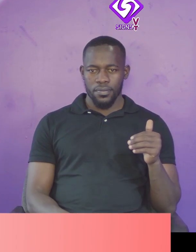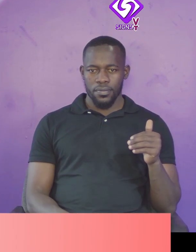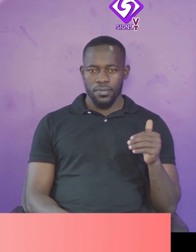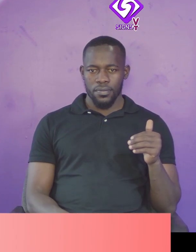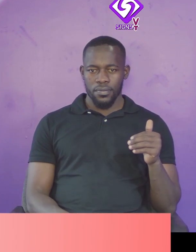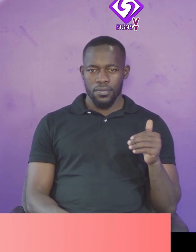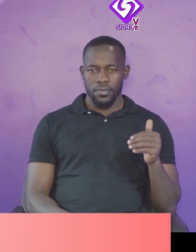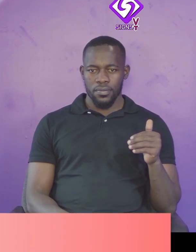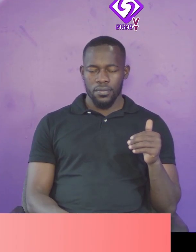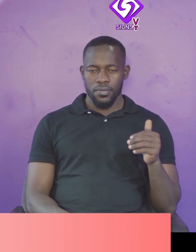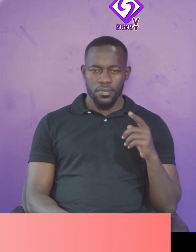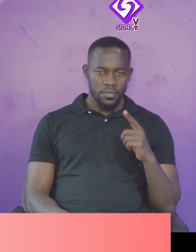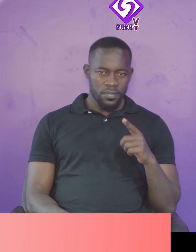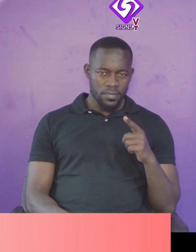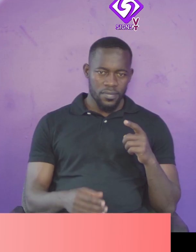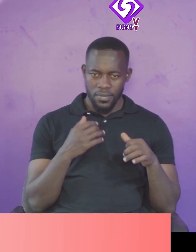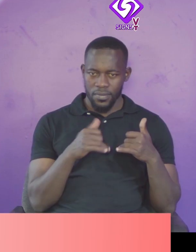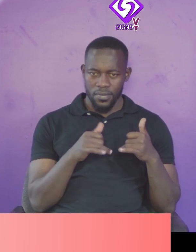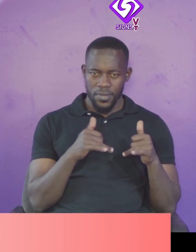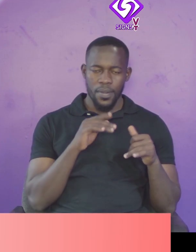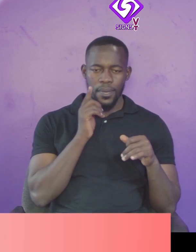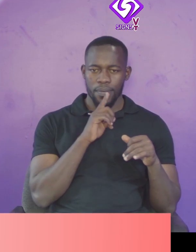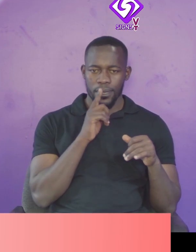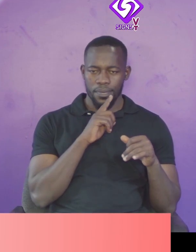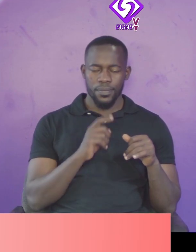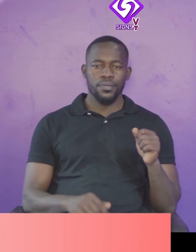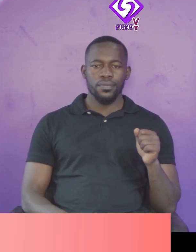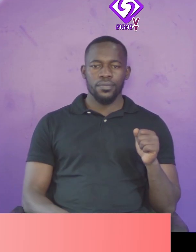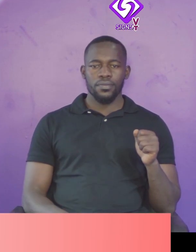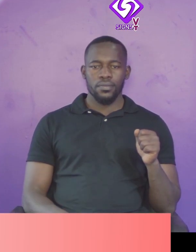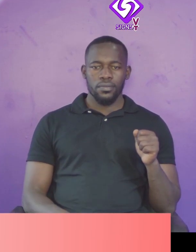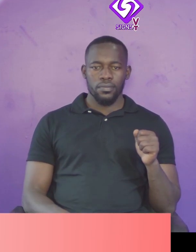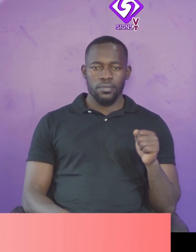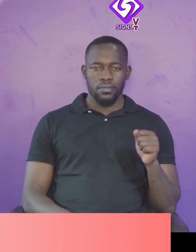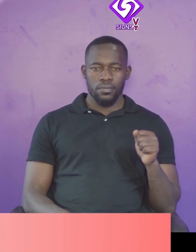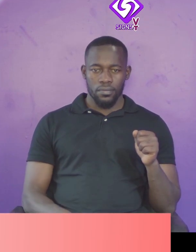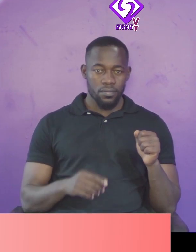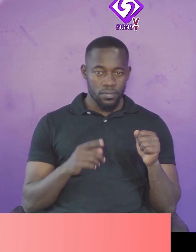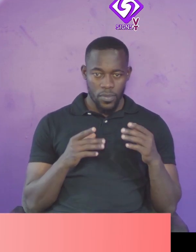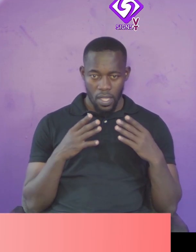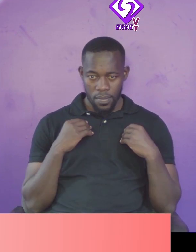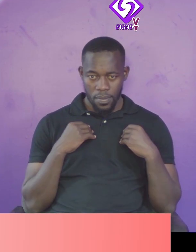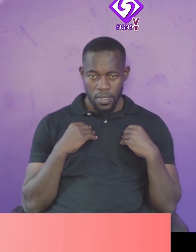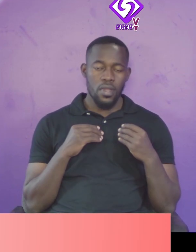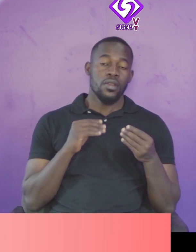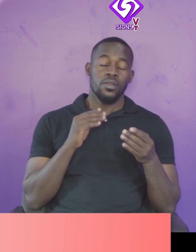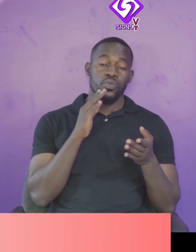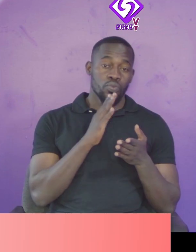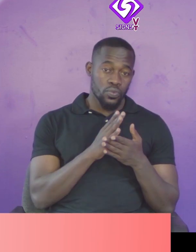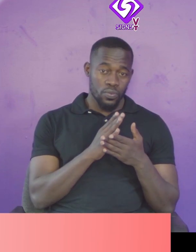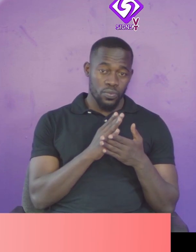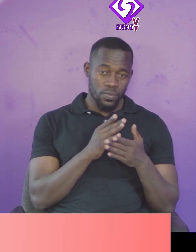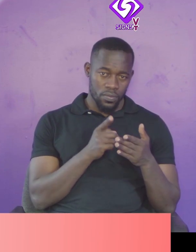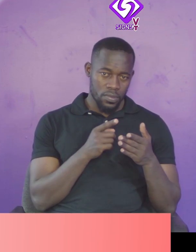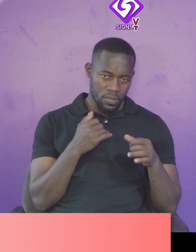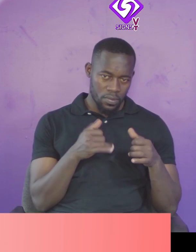this match showed us wonders. I'm sure you'll agree with me that this is